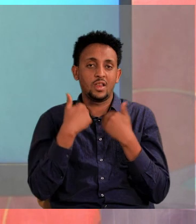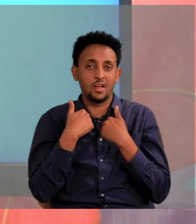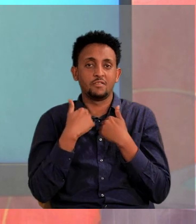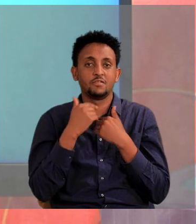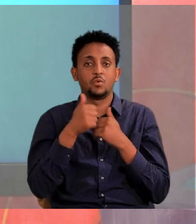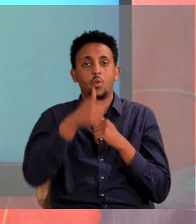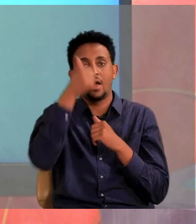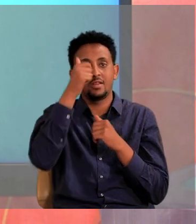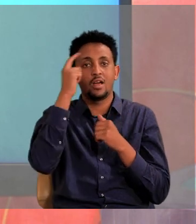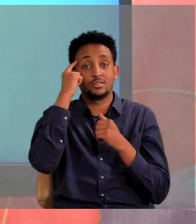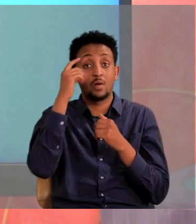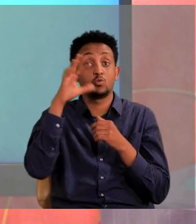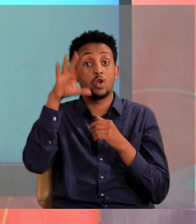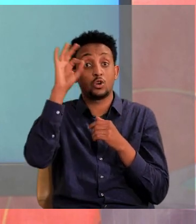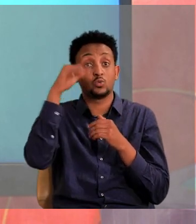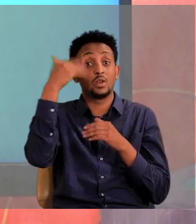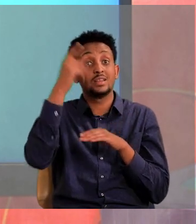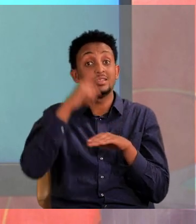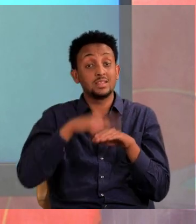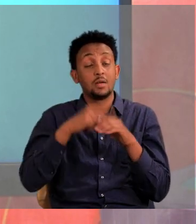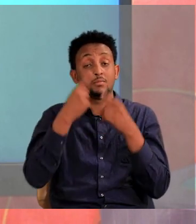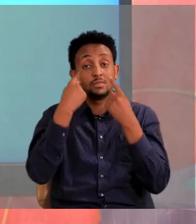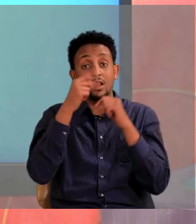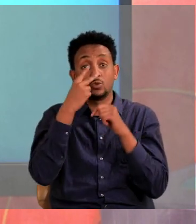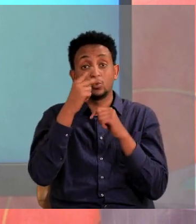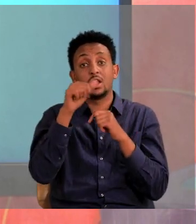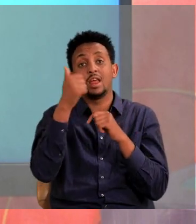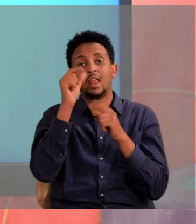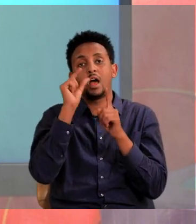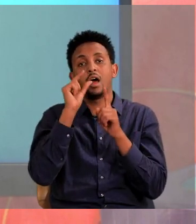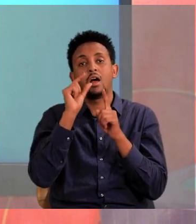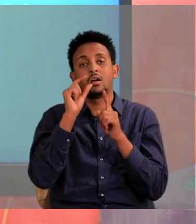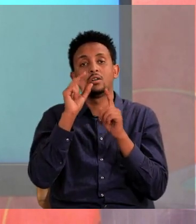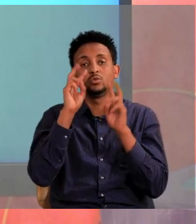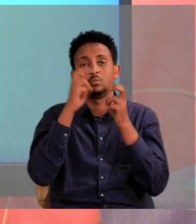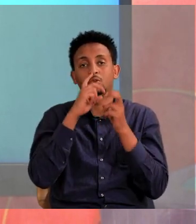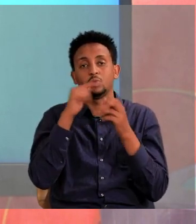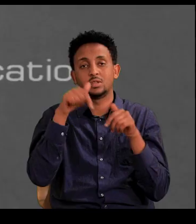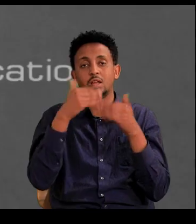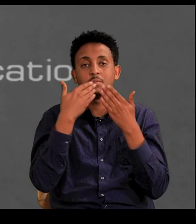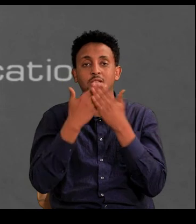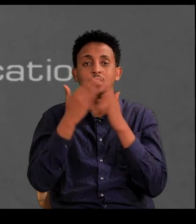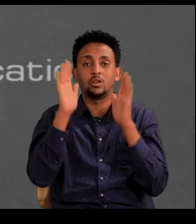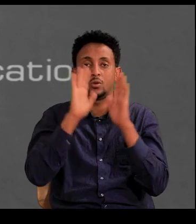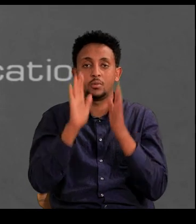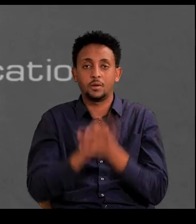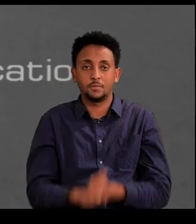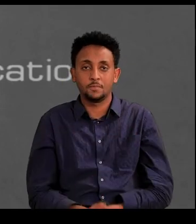the main points. Next time we'll try to see other topics. Bye bye for today.